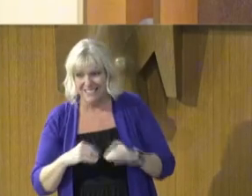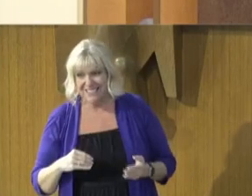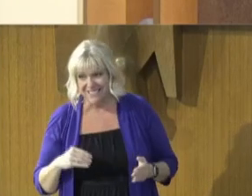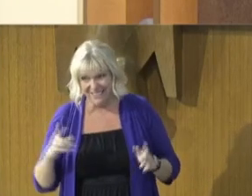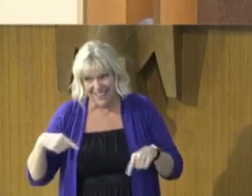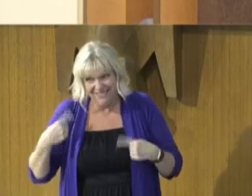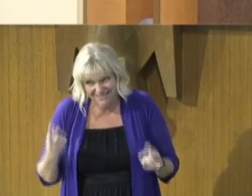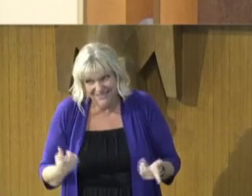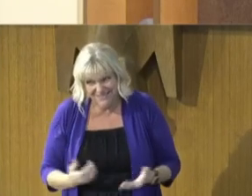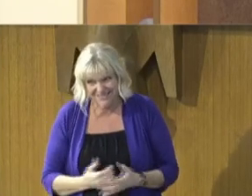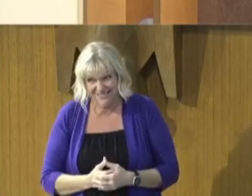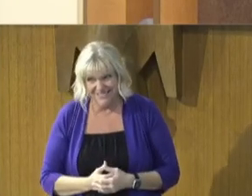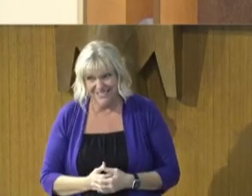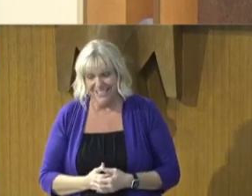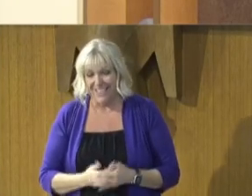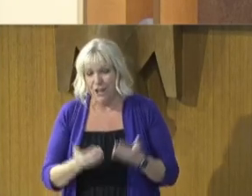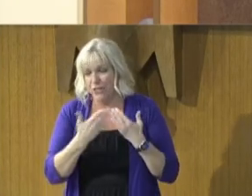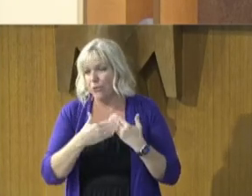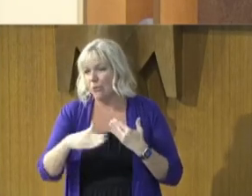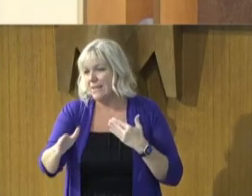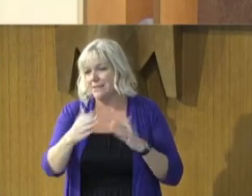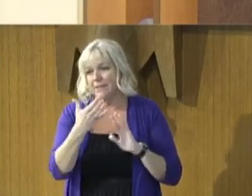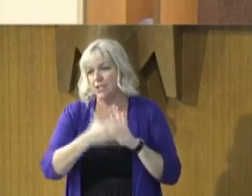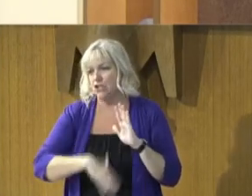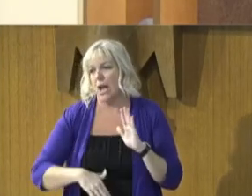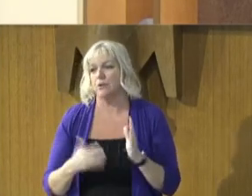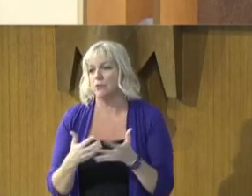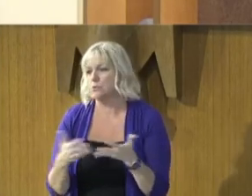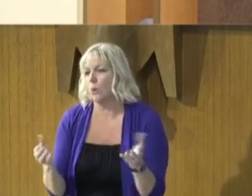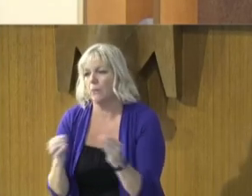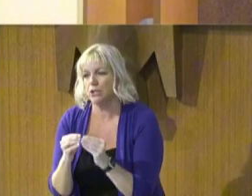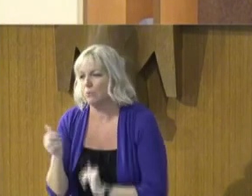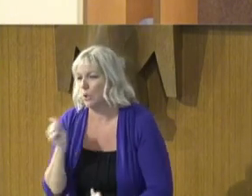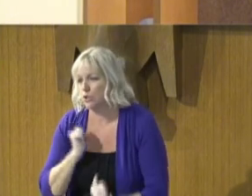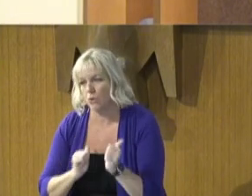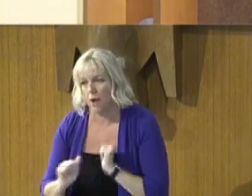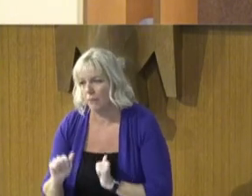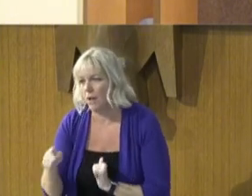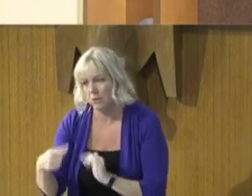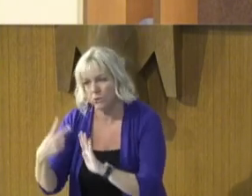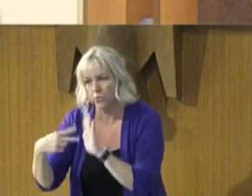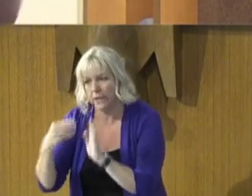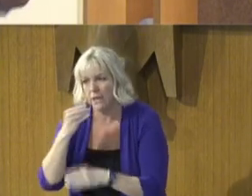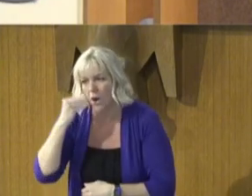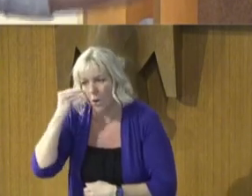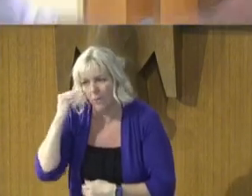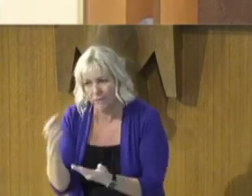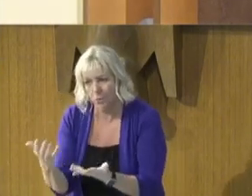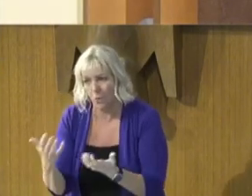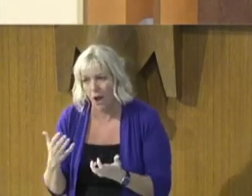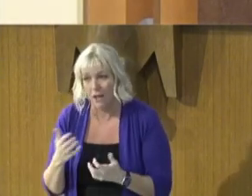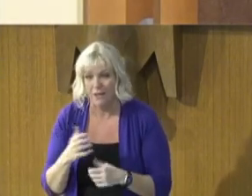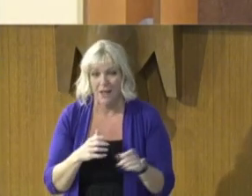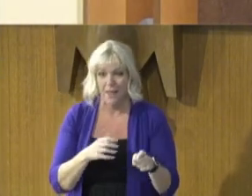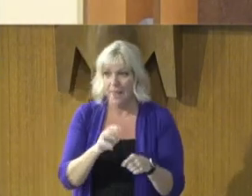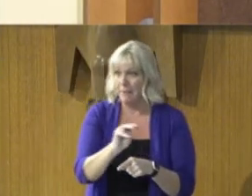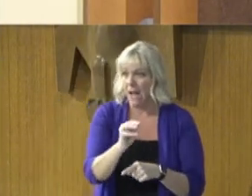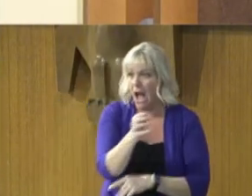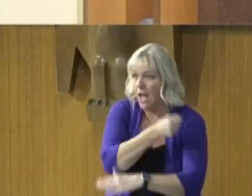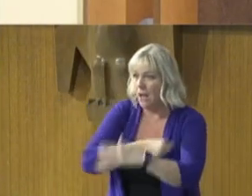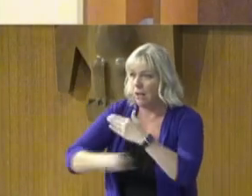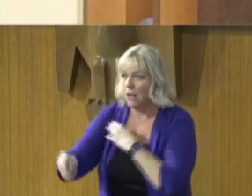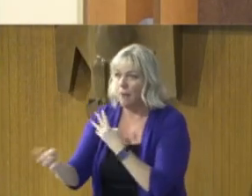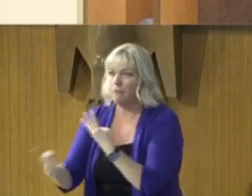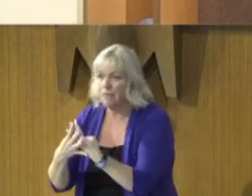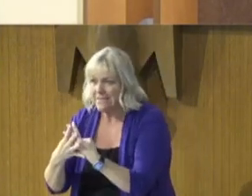The rest of the chapter is so much drama. If you want to read more on your own, Micaiah is thrown into prison for telling